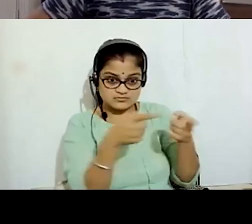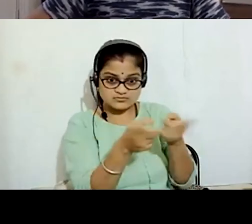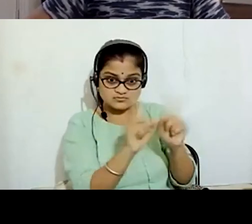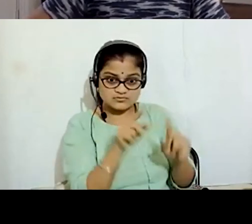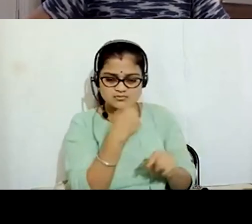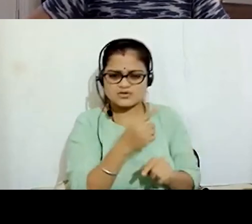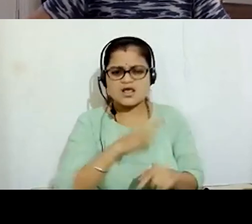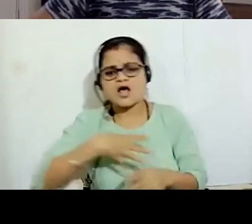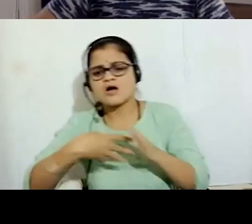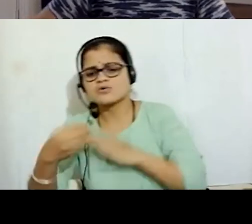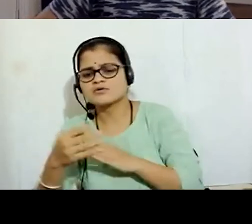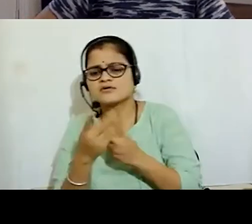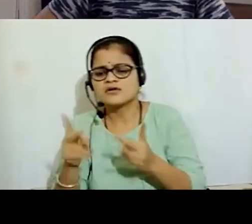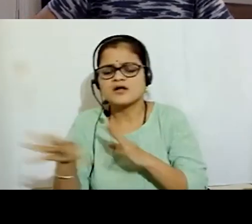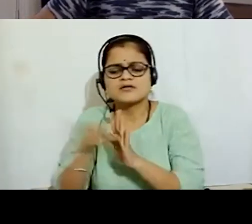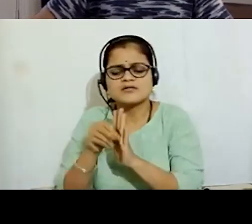Amazing.